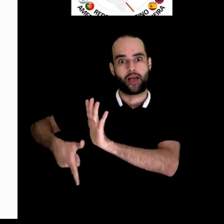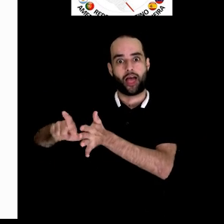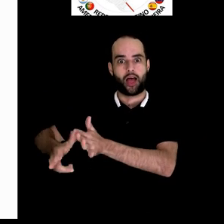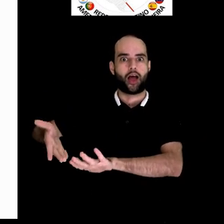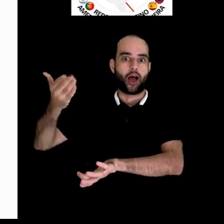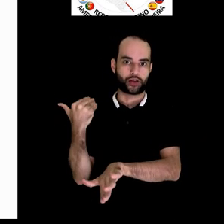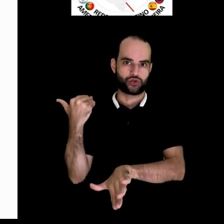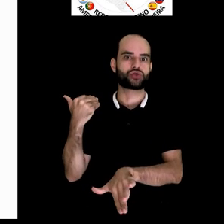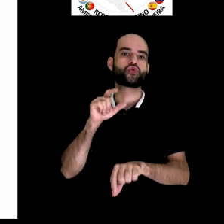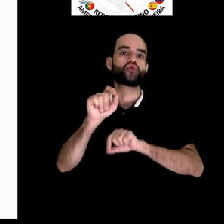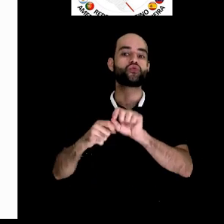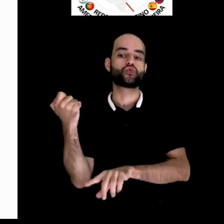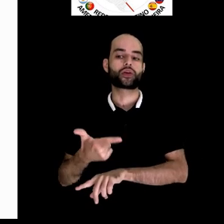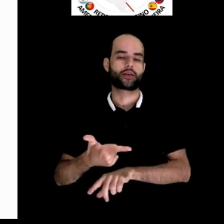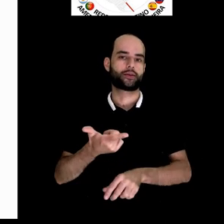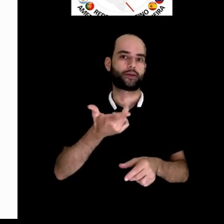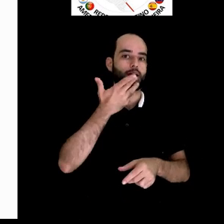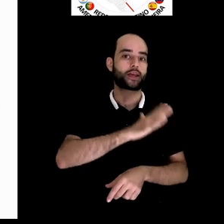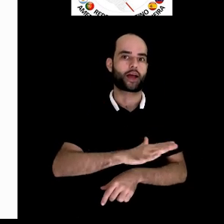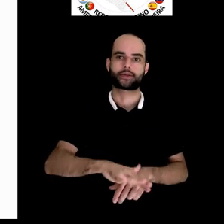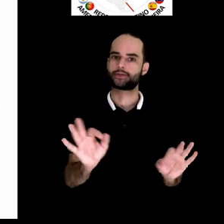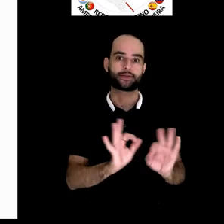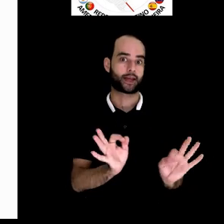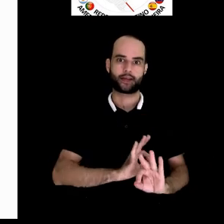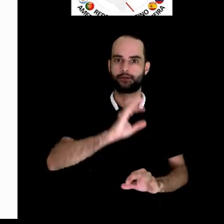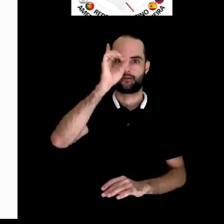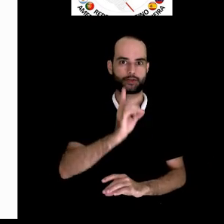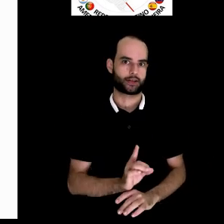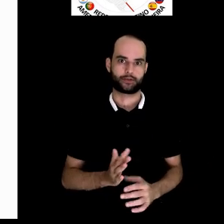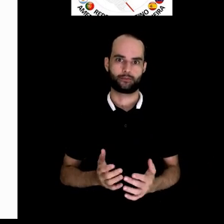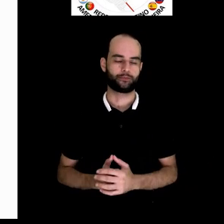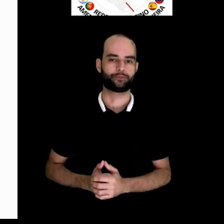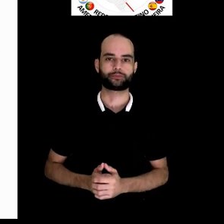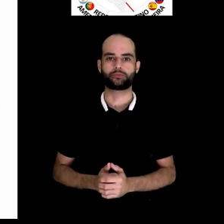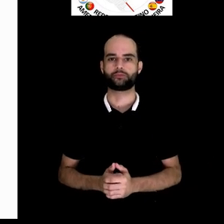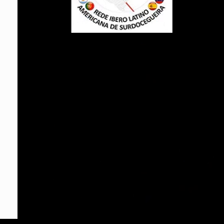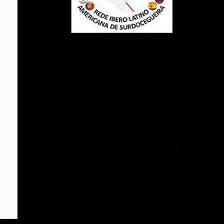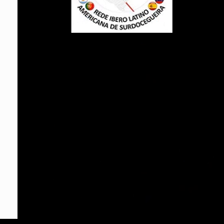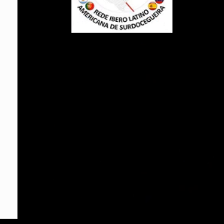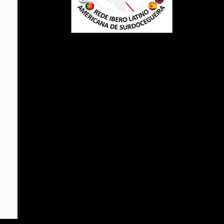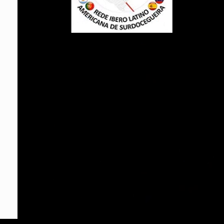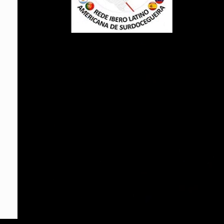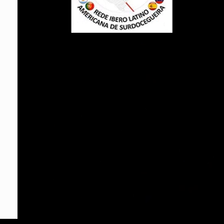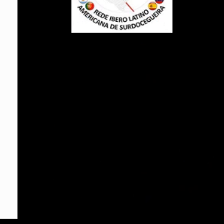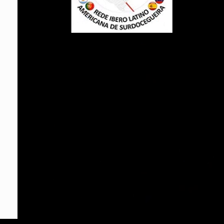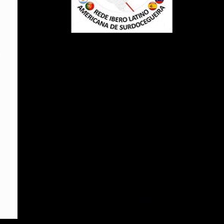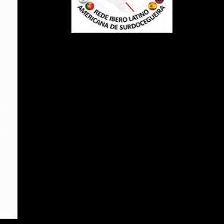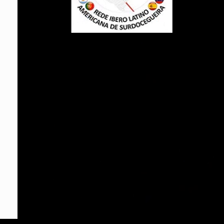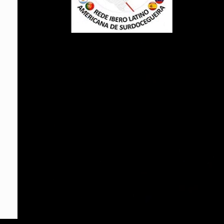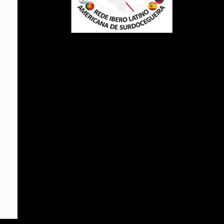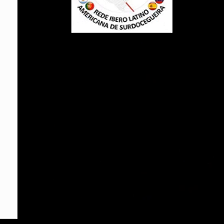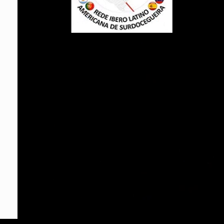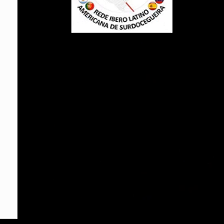is possible to see a woman standing facing the students, possibly the teacher. She